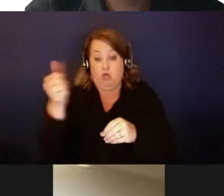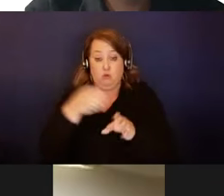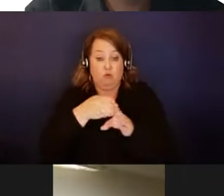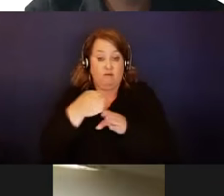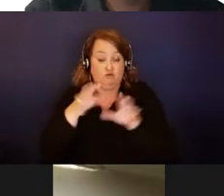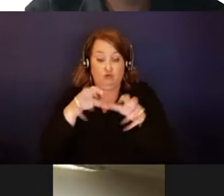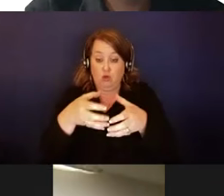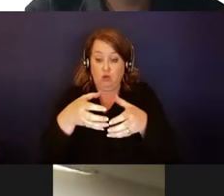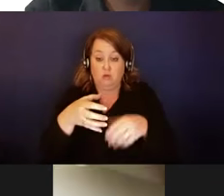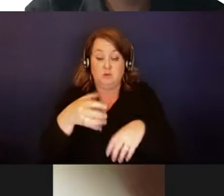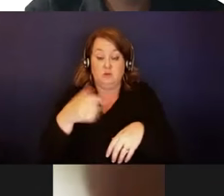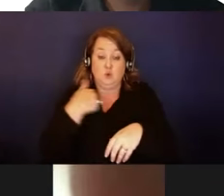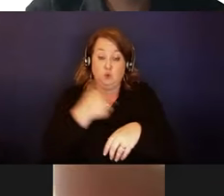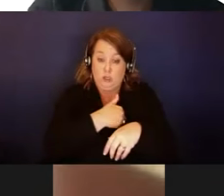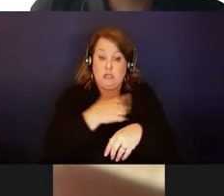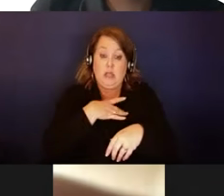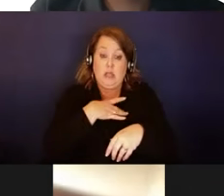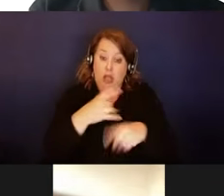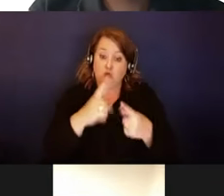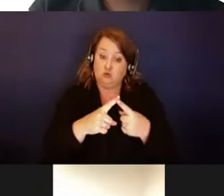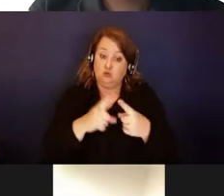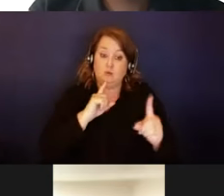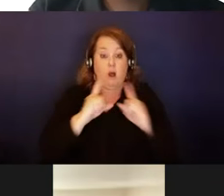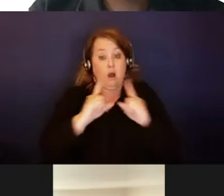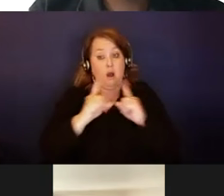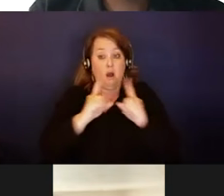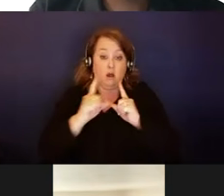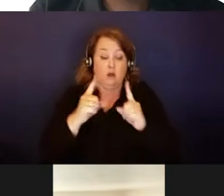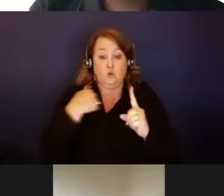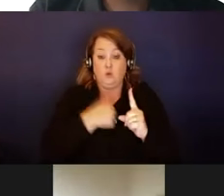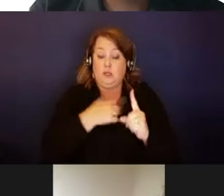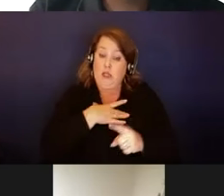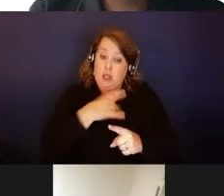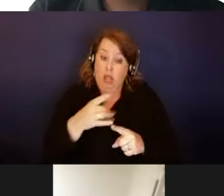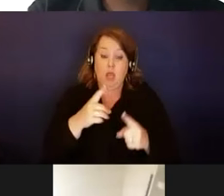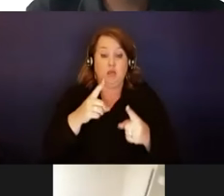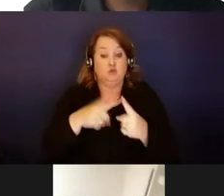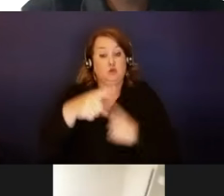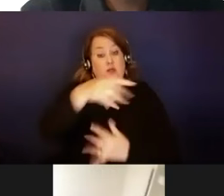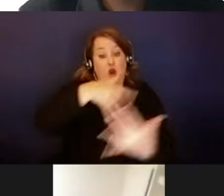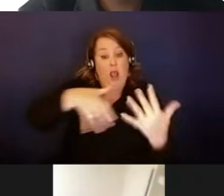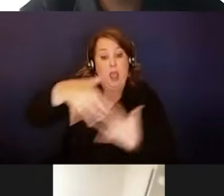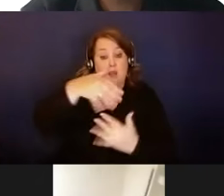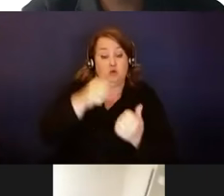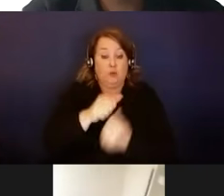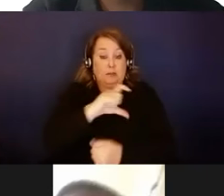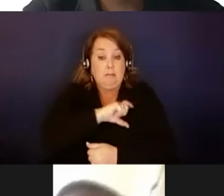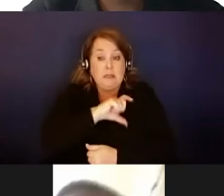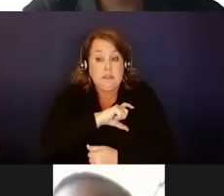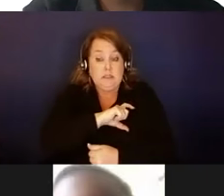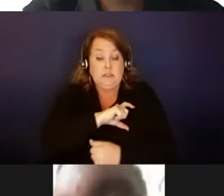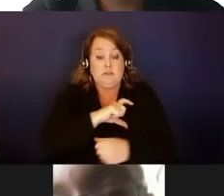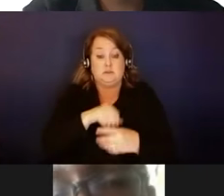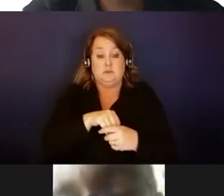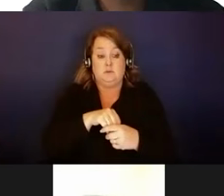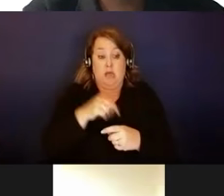We like to talk, and we like to interact with police officers.